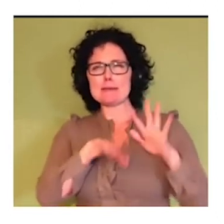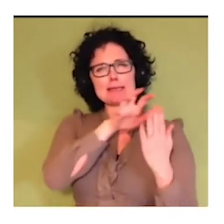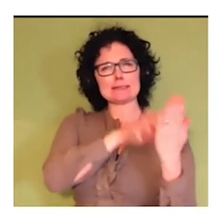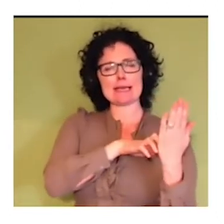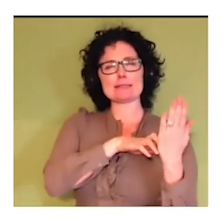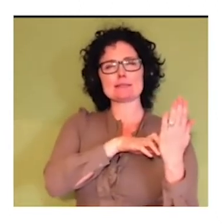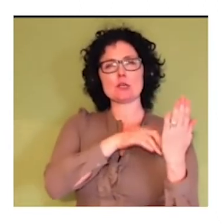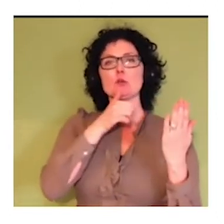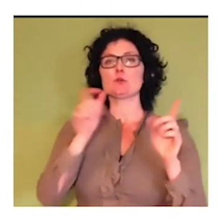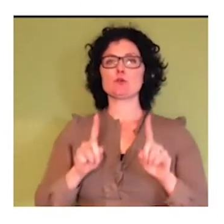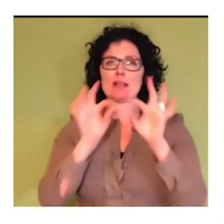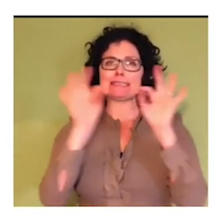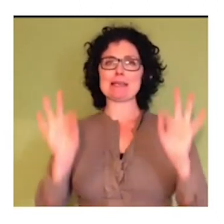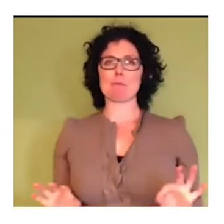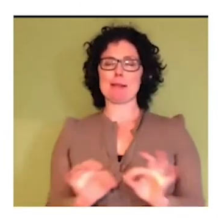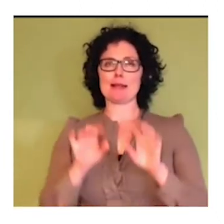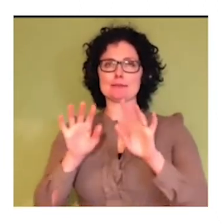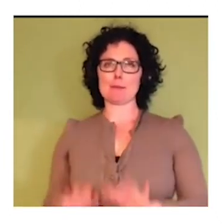is often employed.